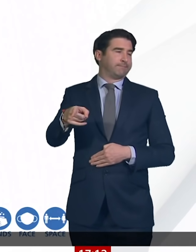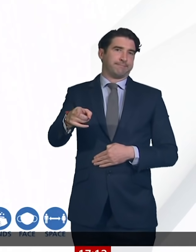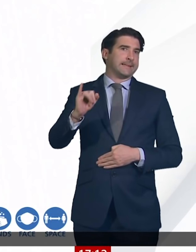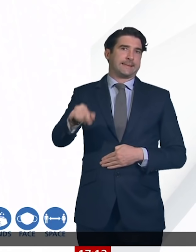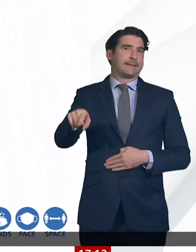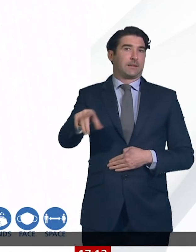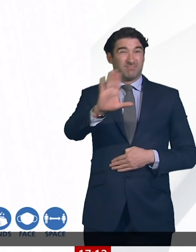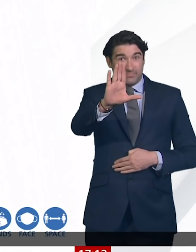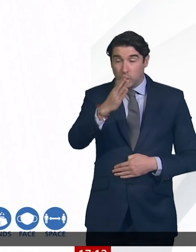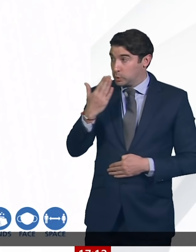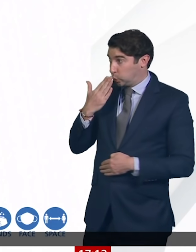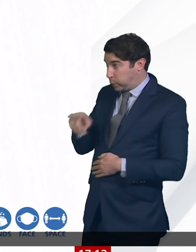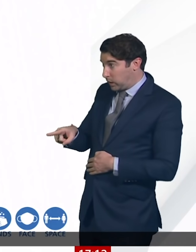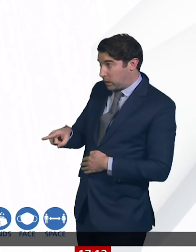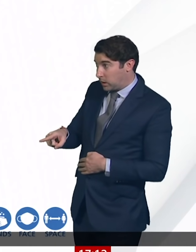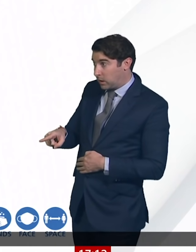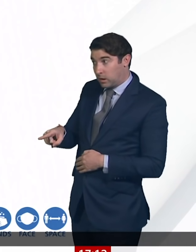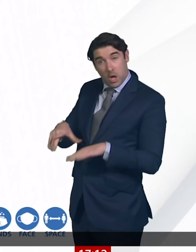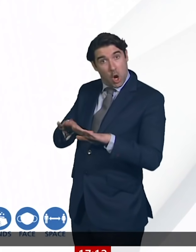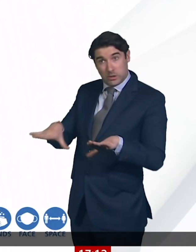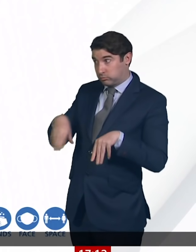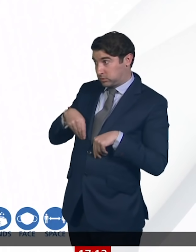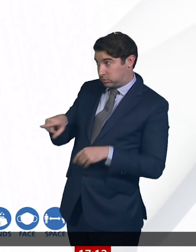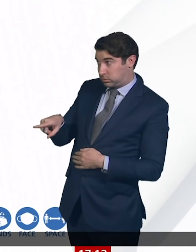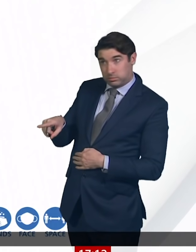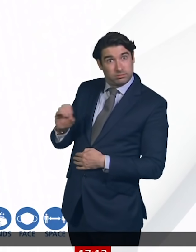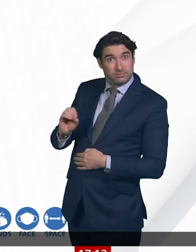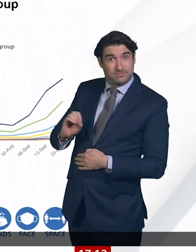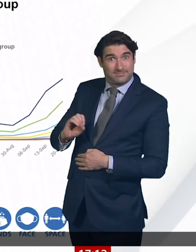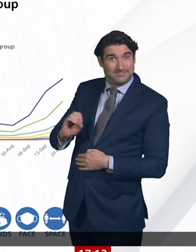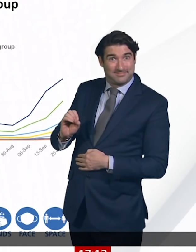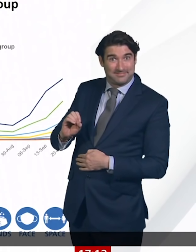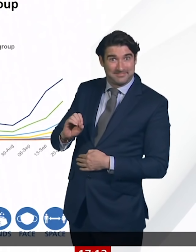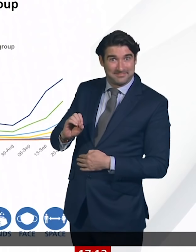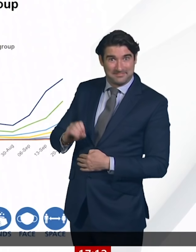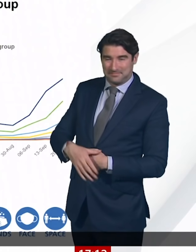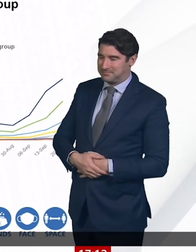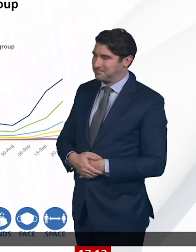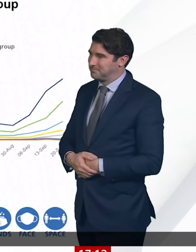rates are not going up. And this is true across the country. Next slide, please.